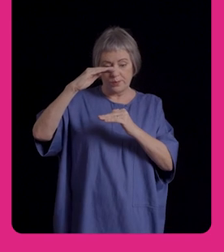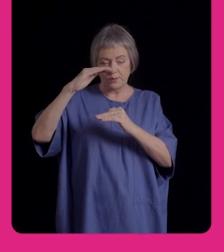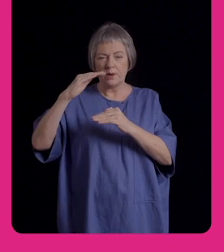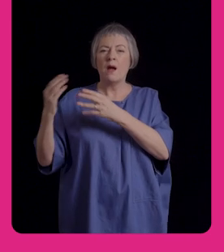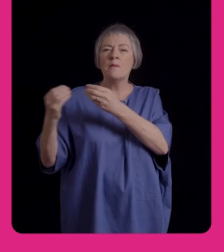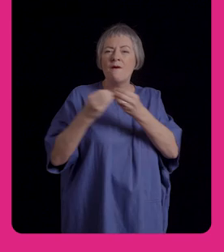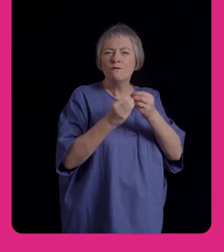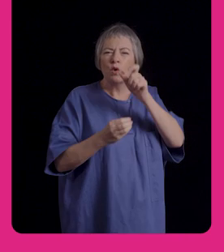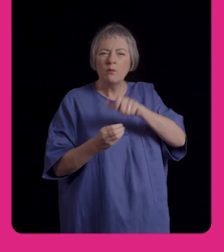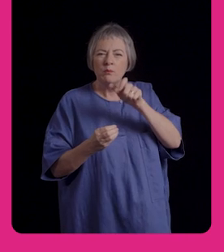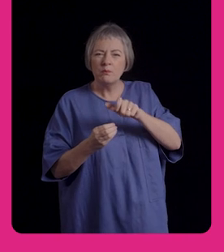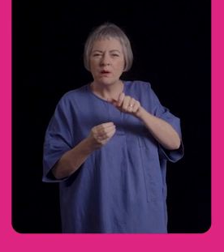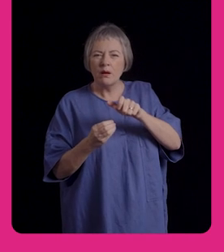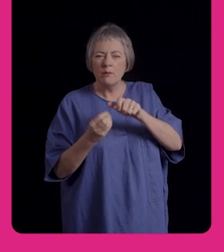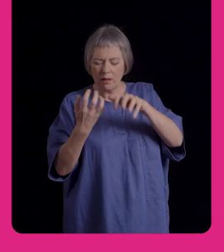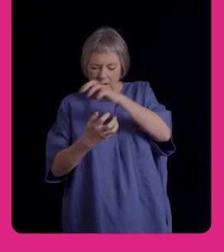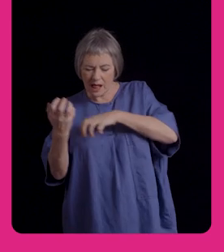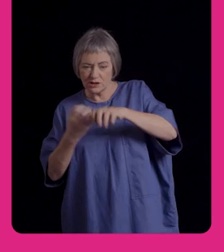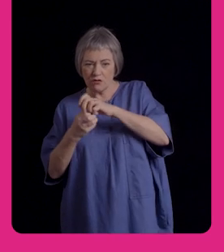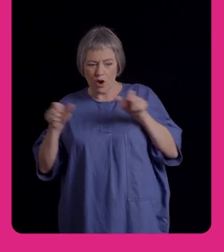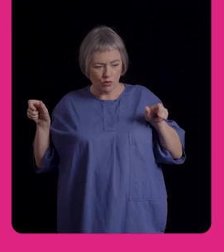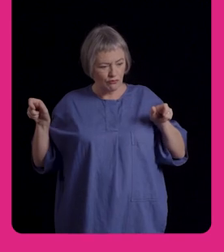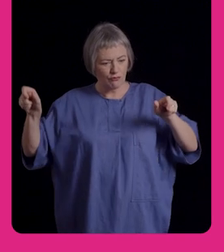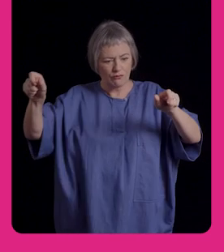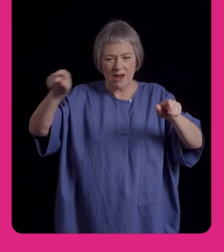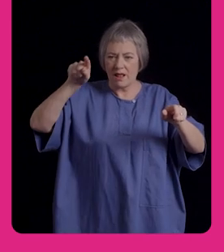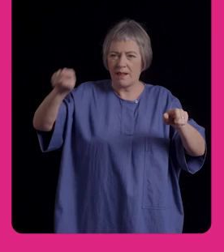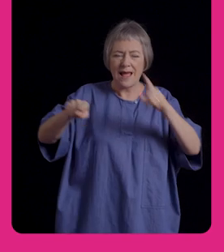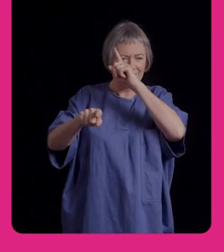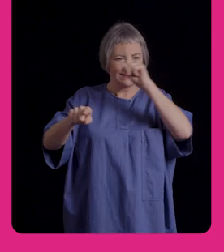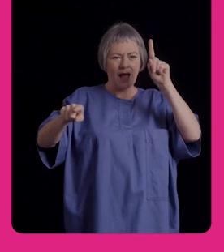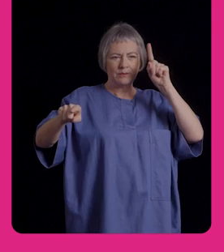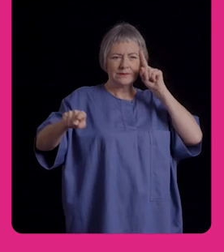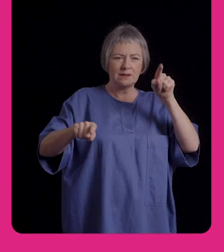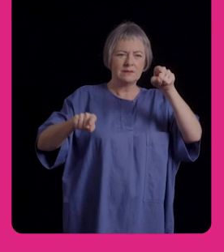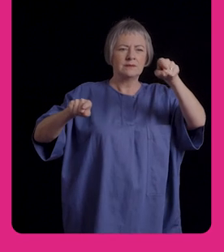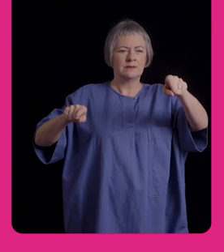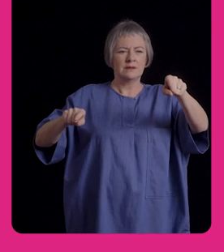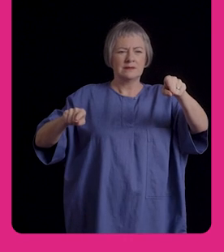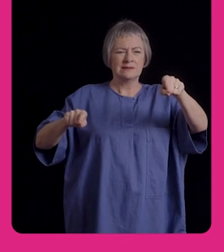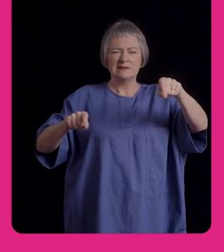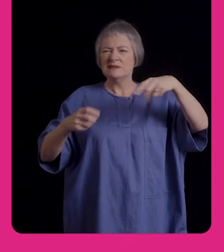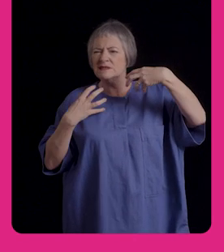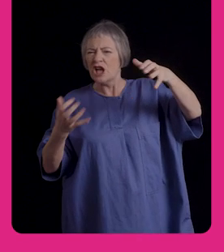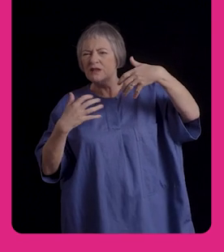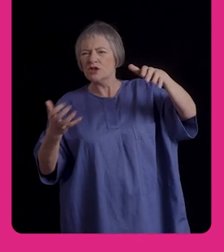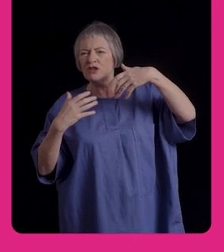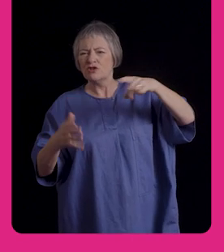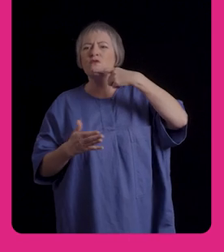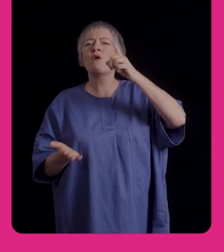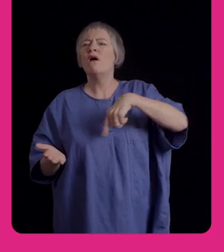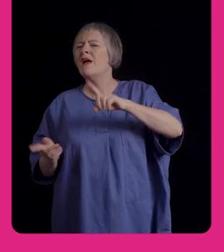There's like a few people clustered around a rail on the other side. There's the captain up on the quarter deck, it seems like, yelling orders